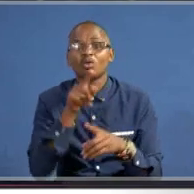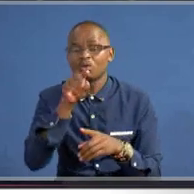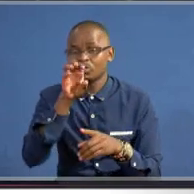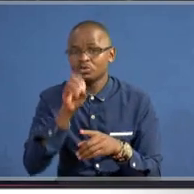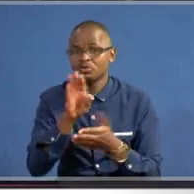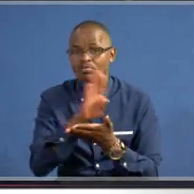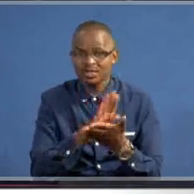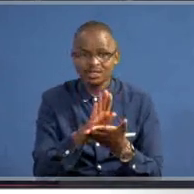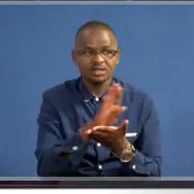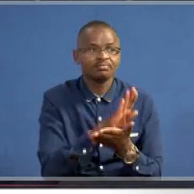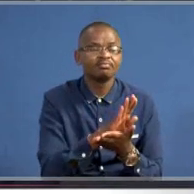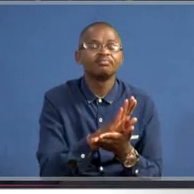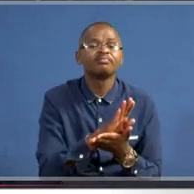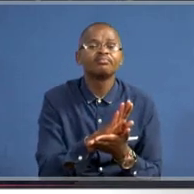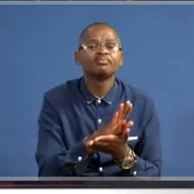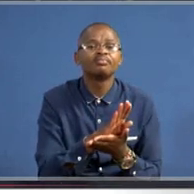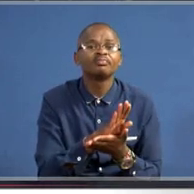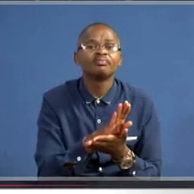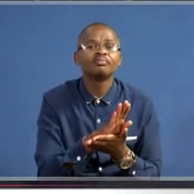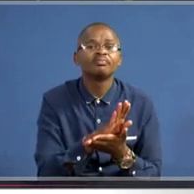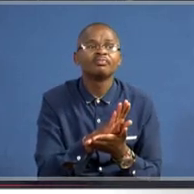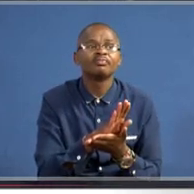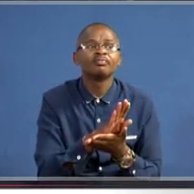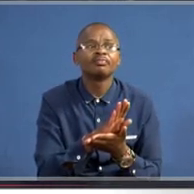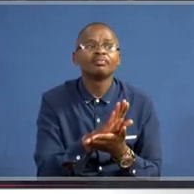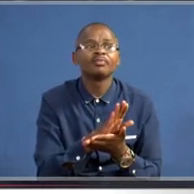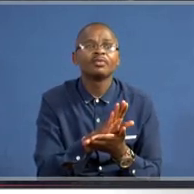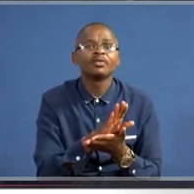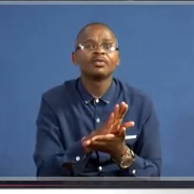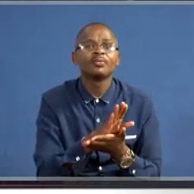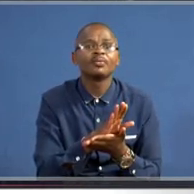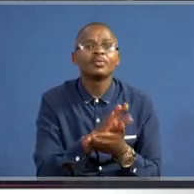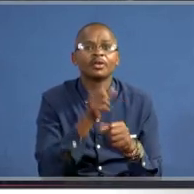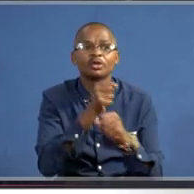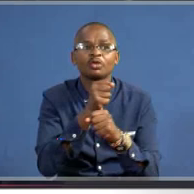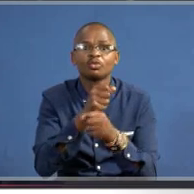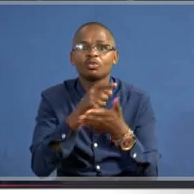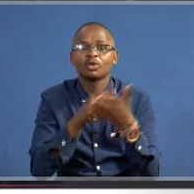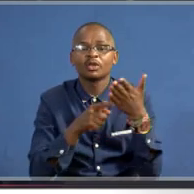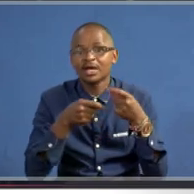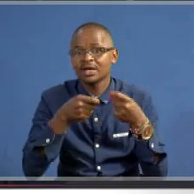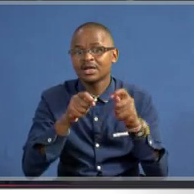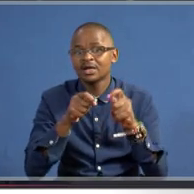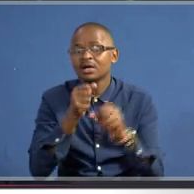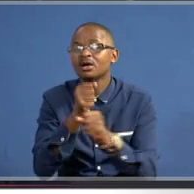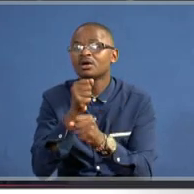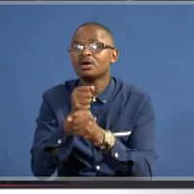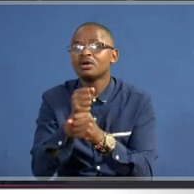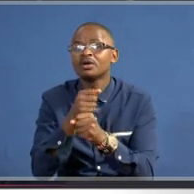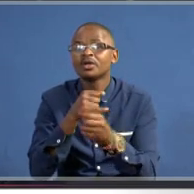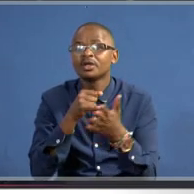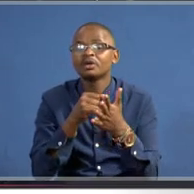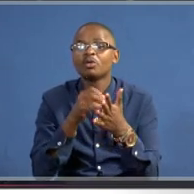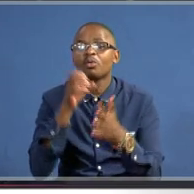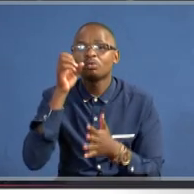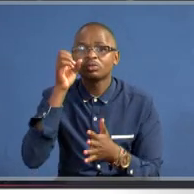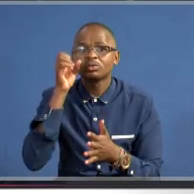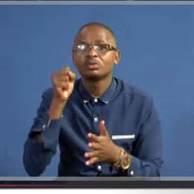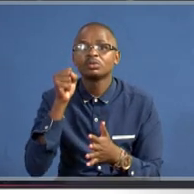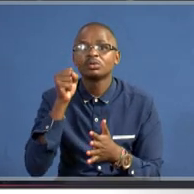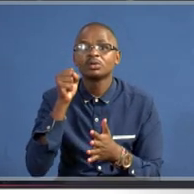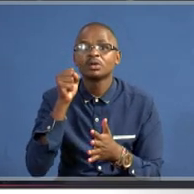basically fill their wallets in order to go do whatever they're trying to do so it was really a